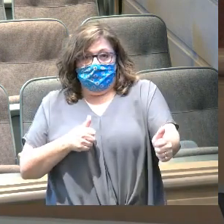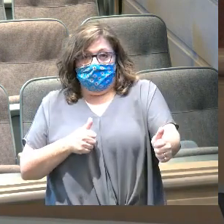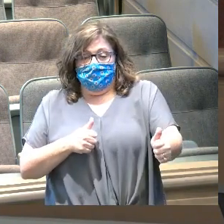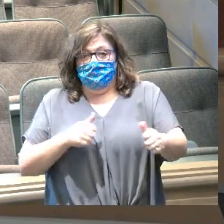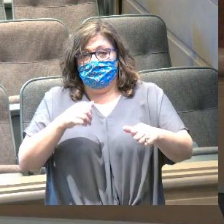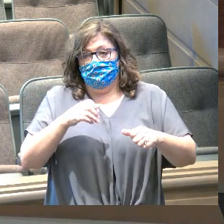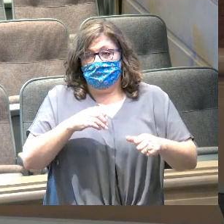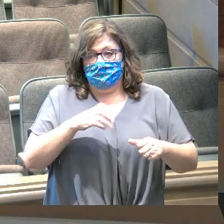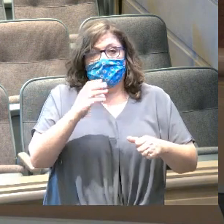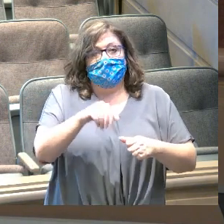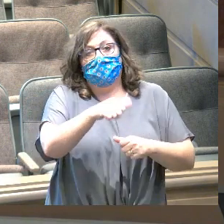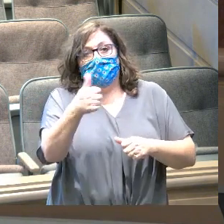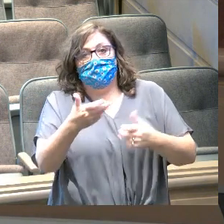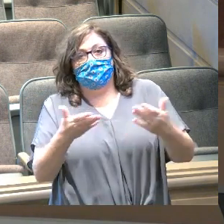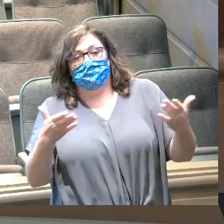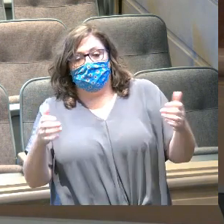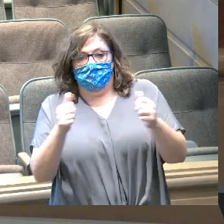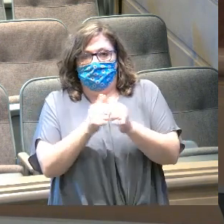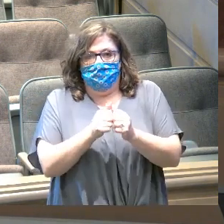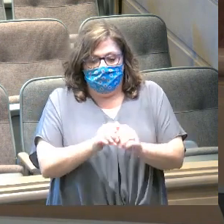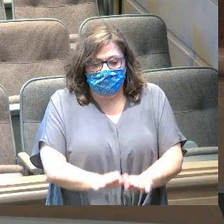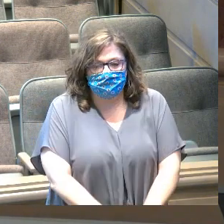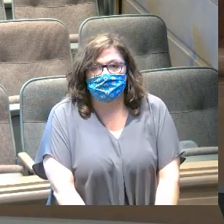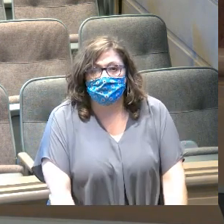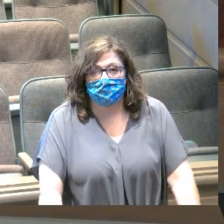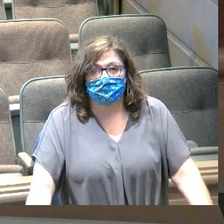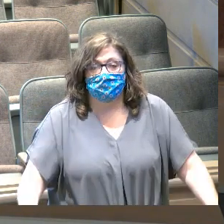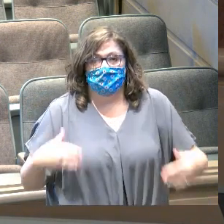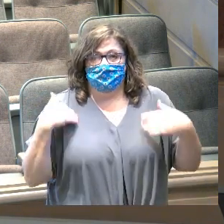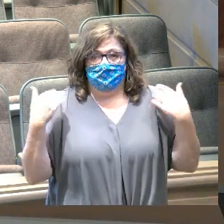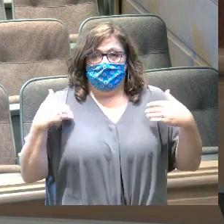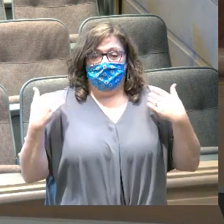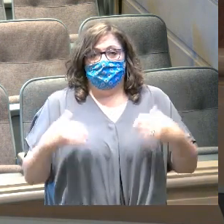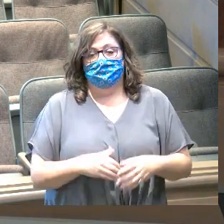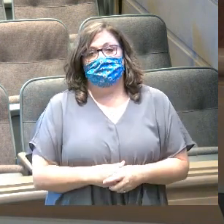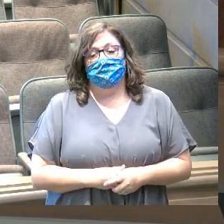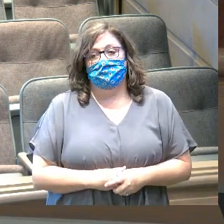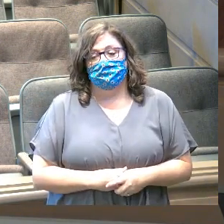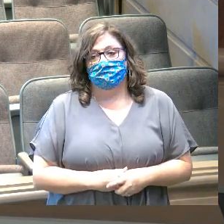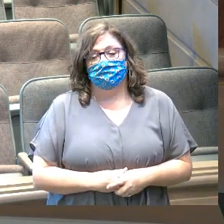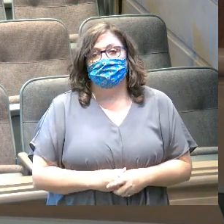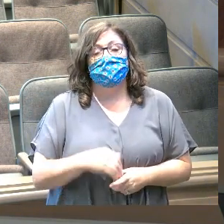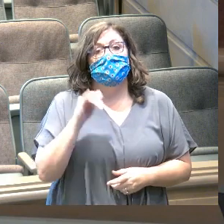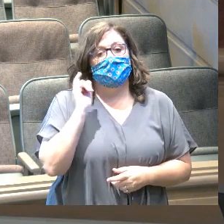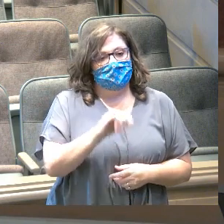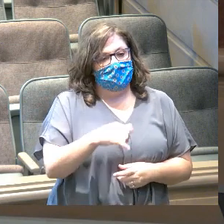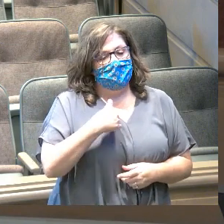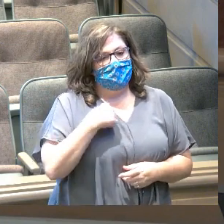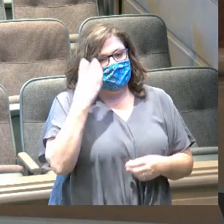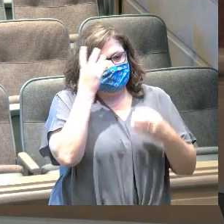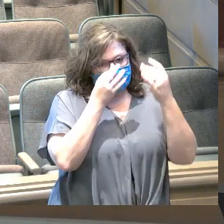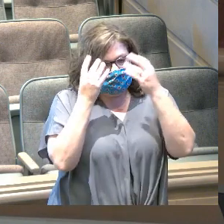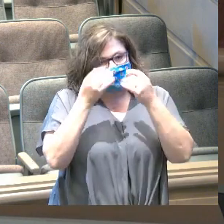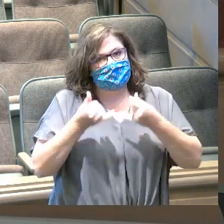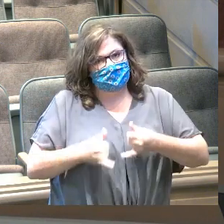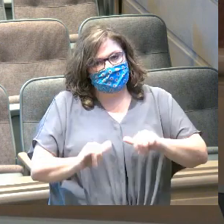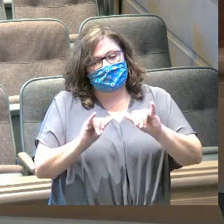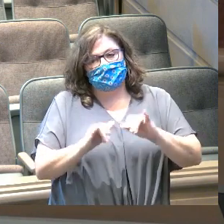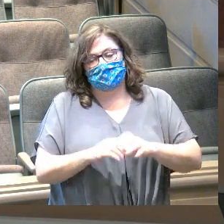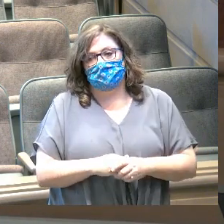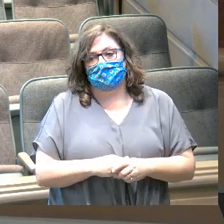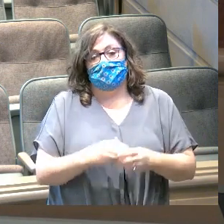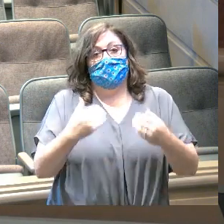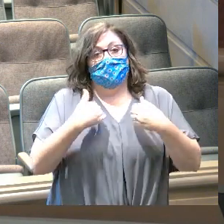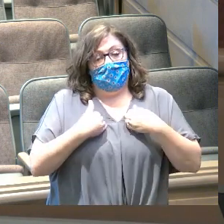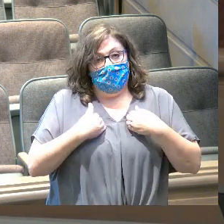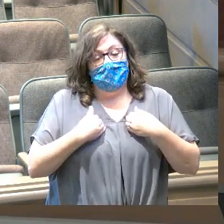with toddlers and young children. That is something that we're working through. However, there are resources